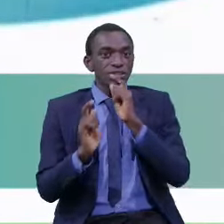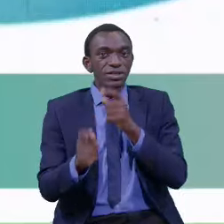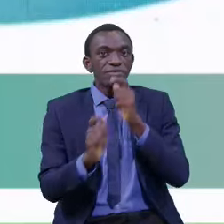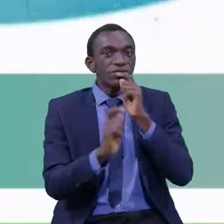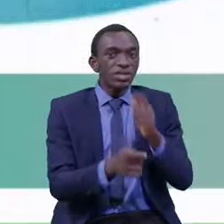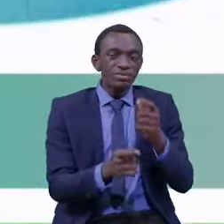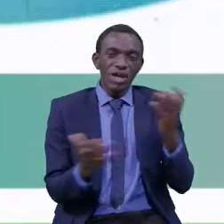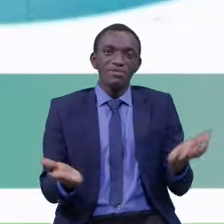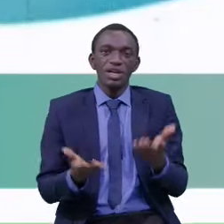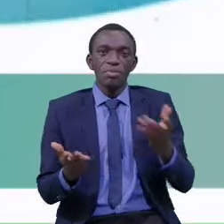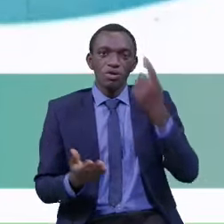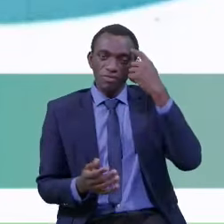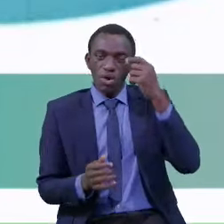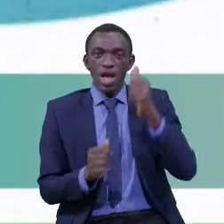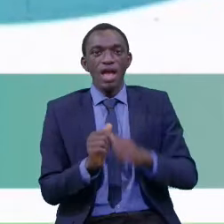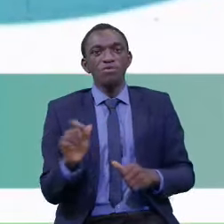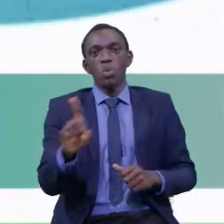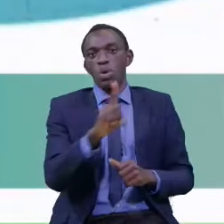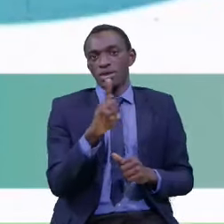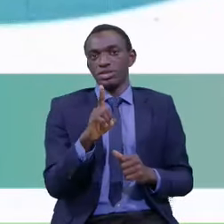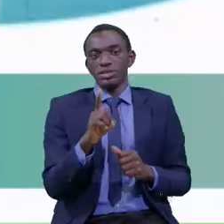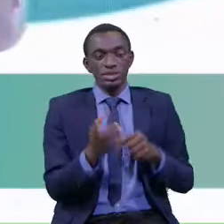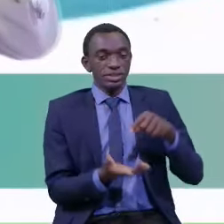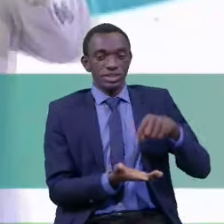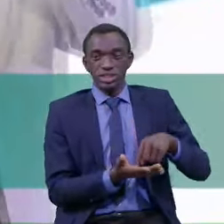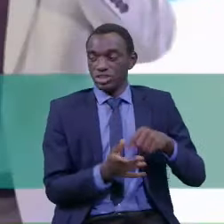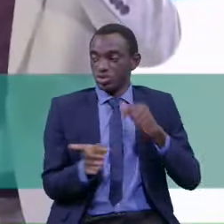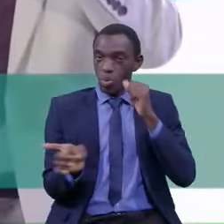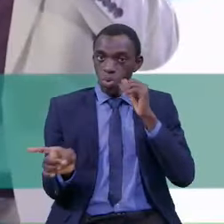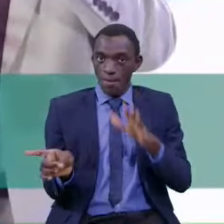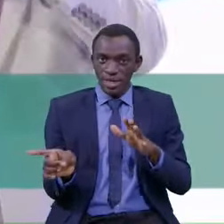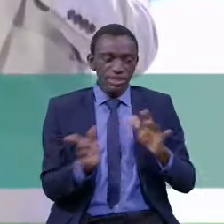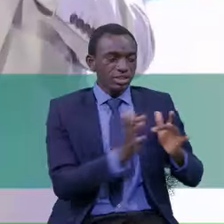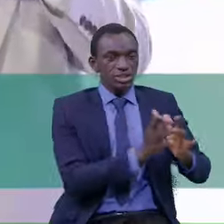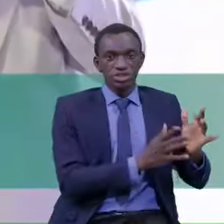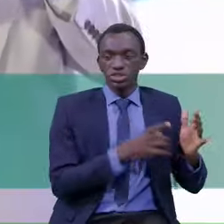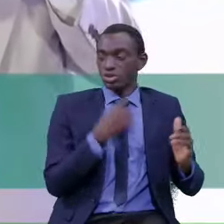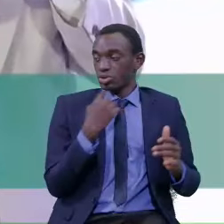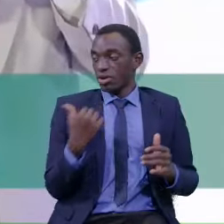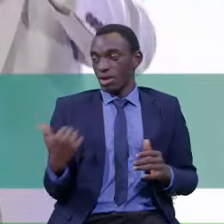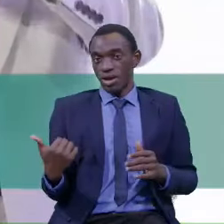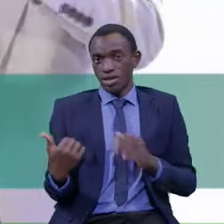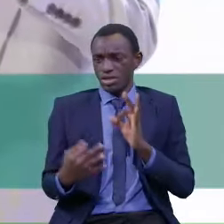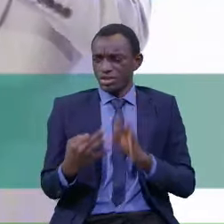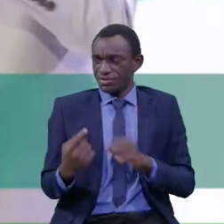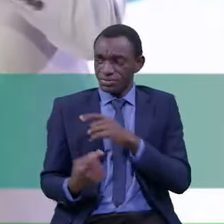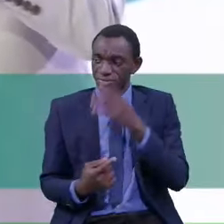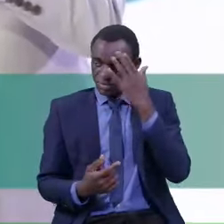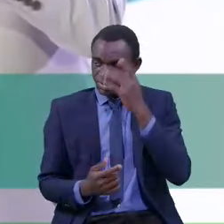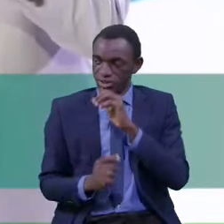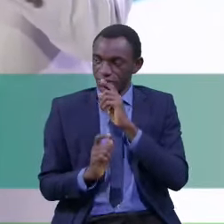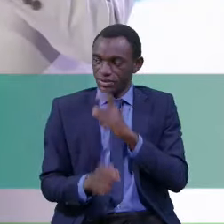is a woman. And Jesus said, if you knew the gift of God, and who is he, the